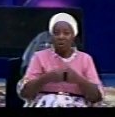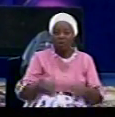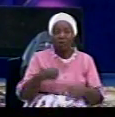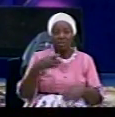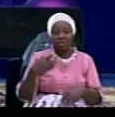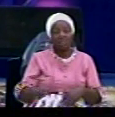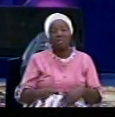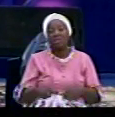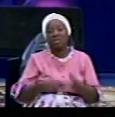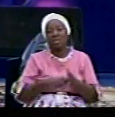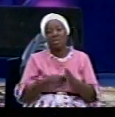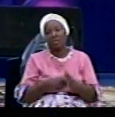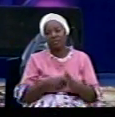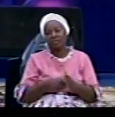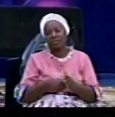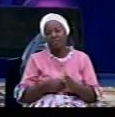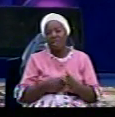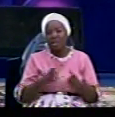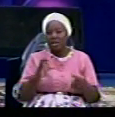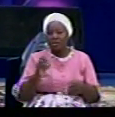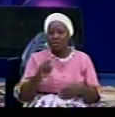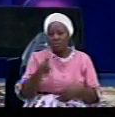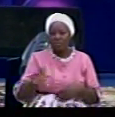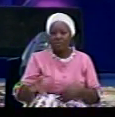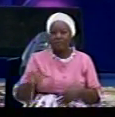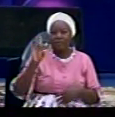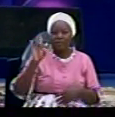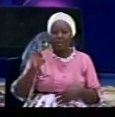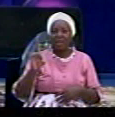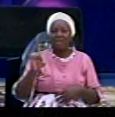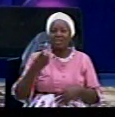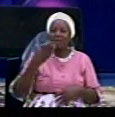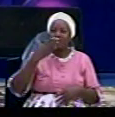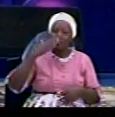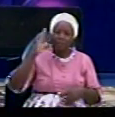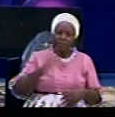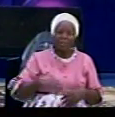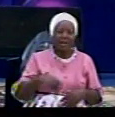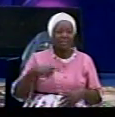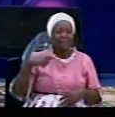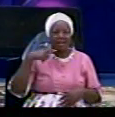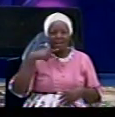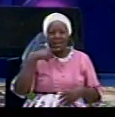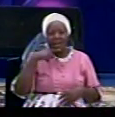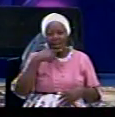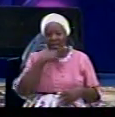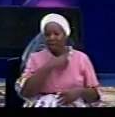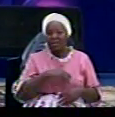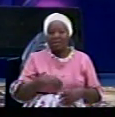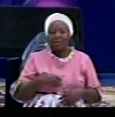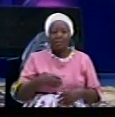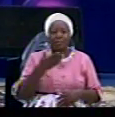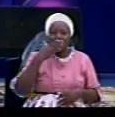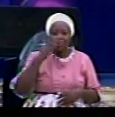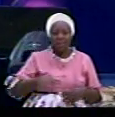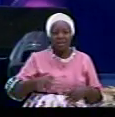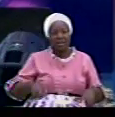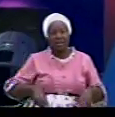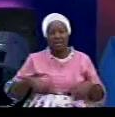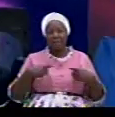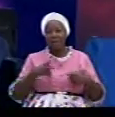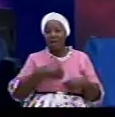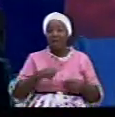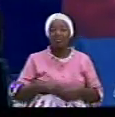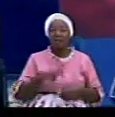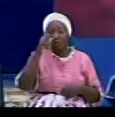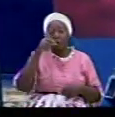you find a blighted life, bad life, crushed life, corrupted life. But now